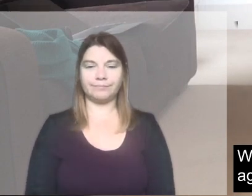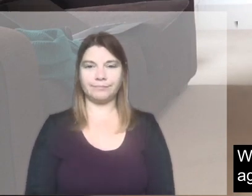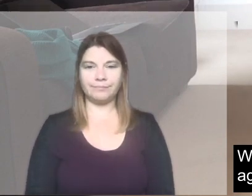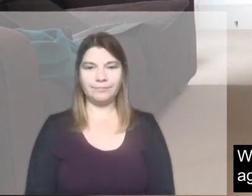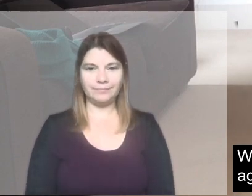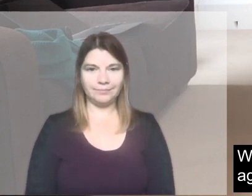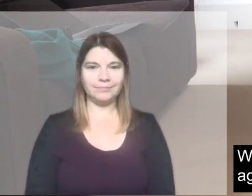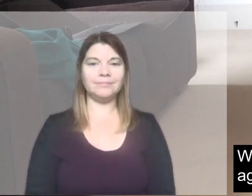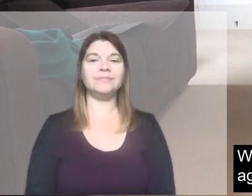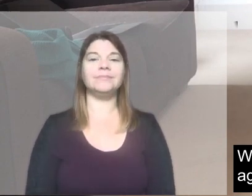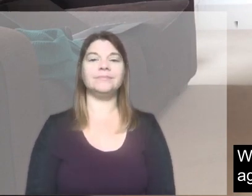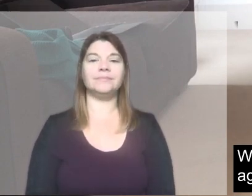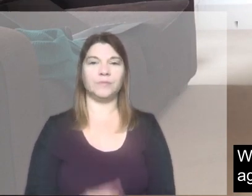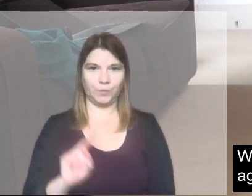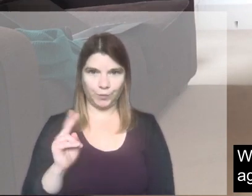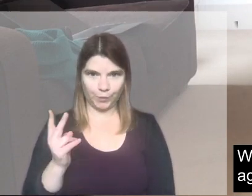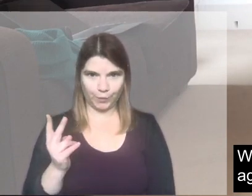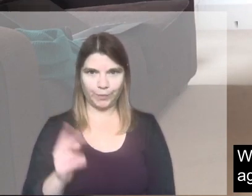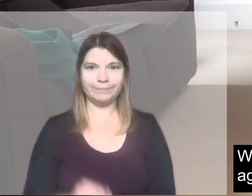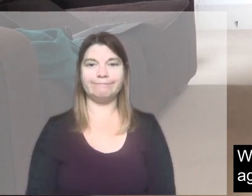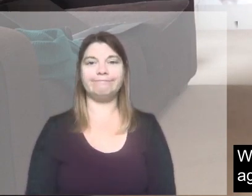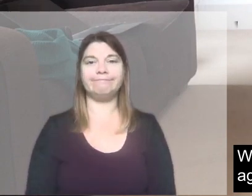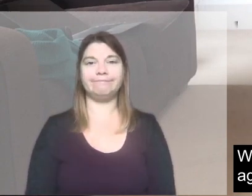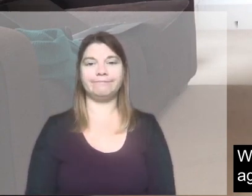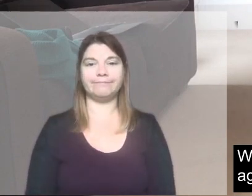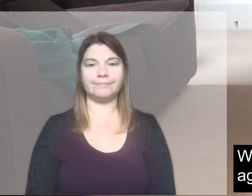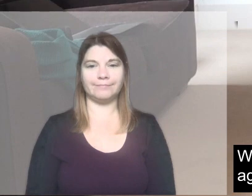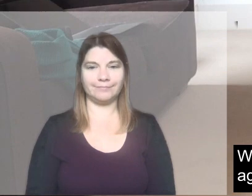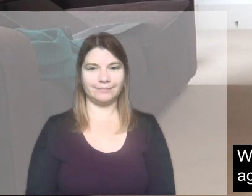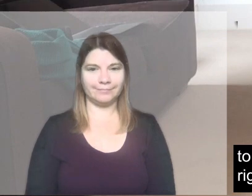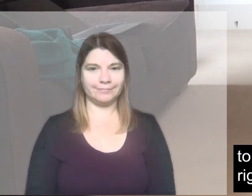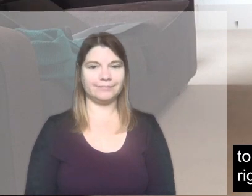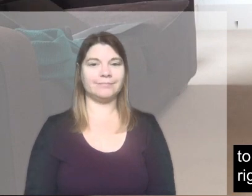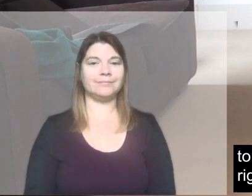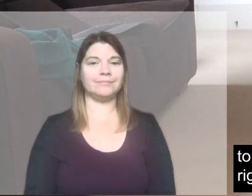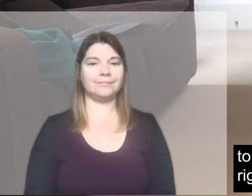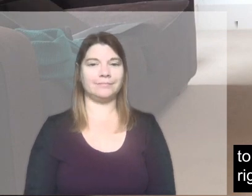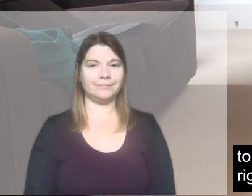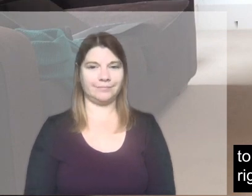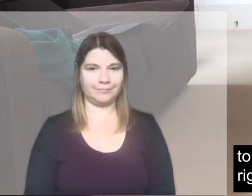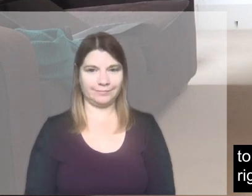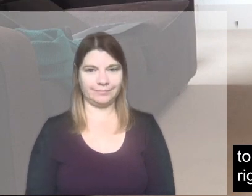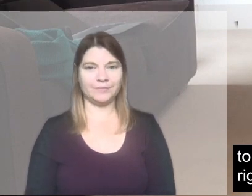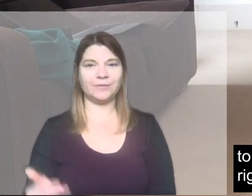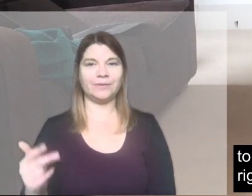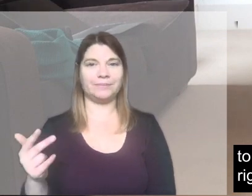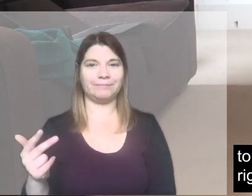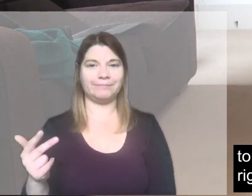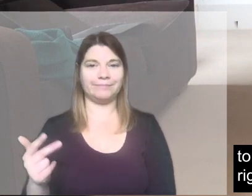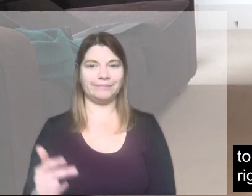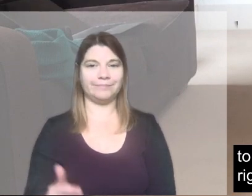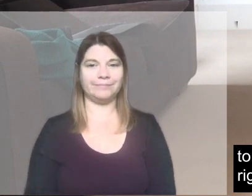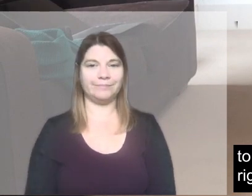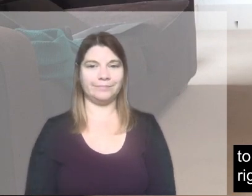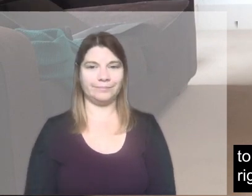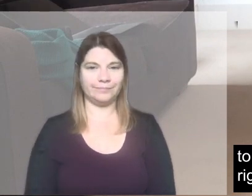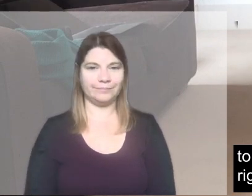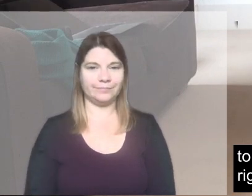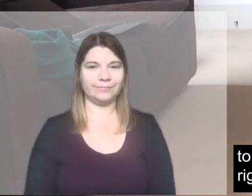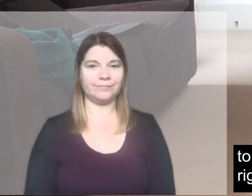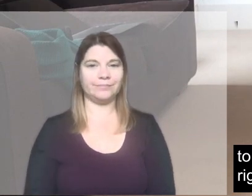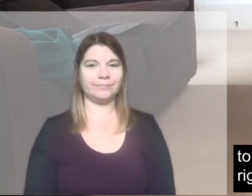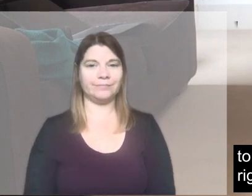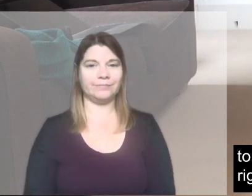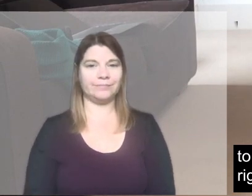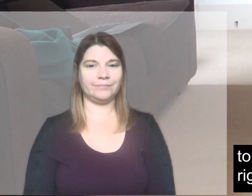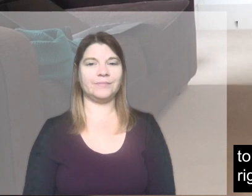and left. Then again, to the right, that's two, and left. To the right, that's three, and left.